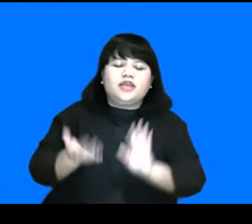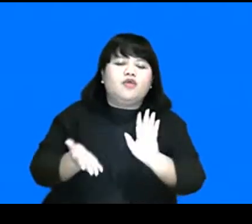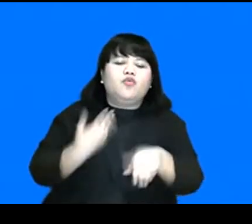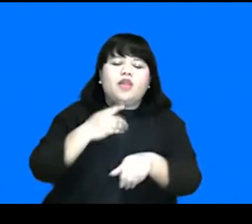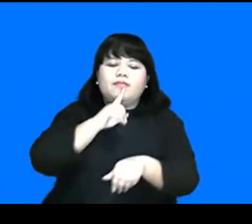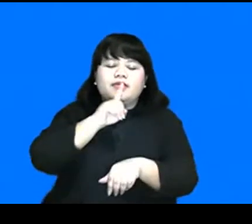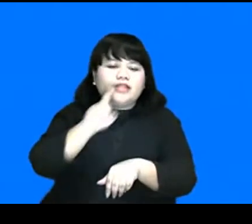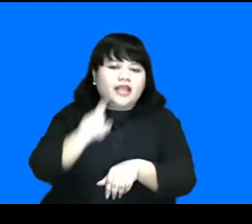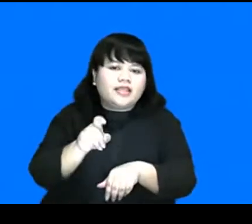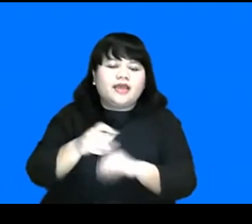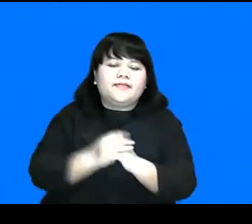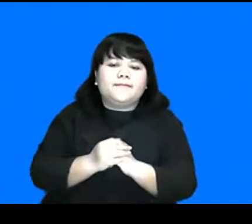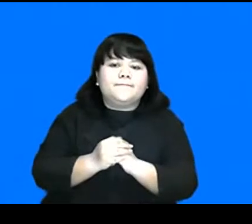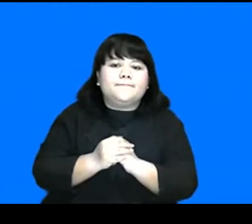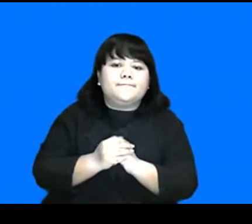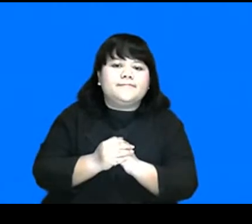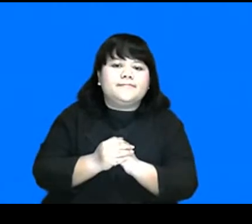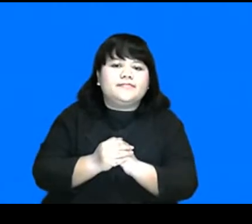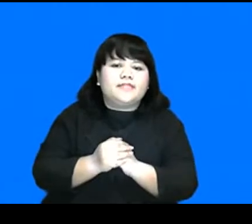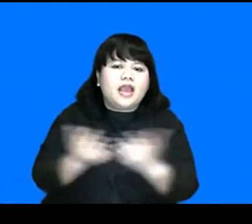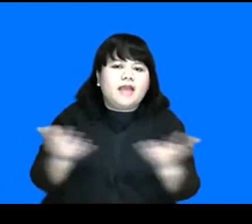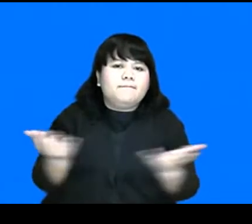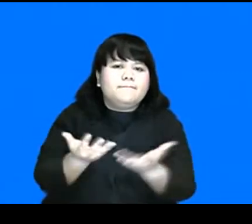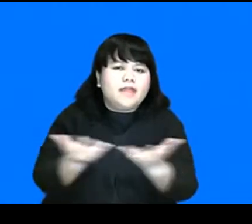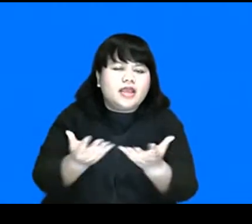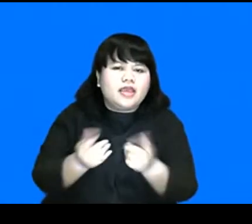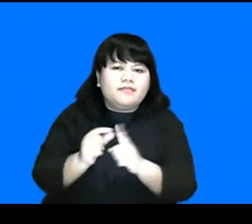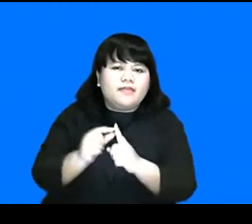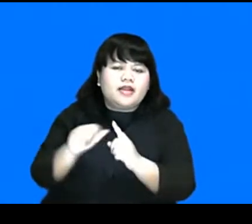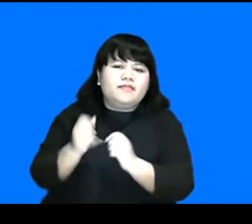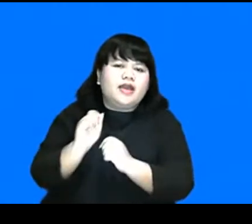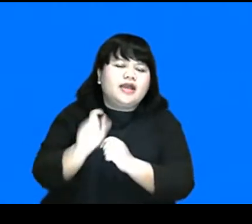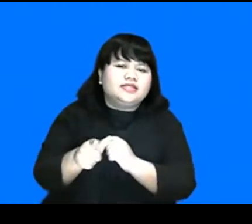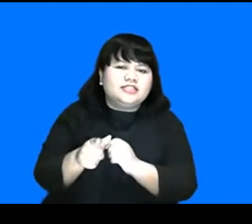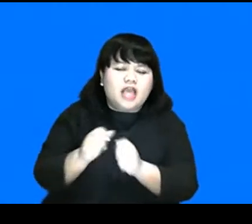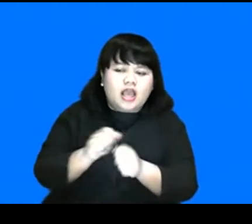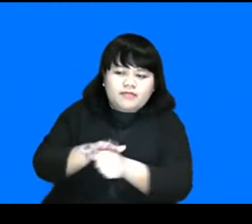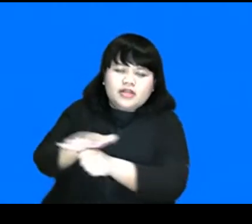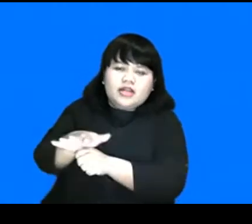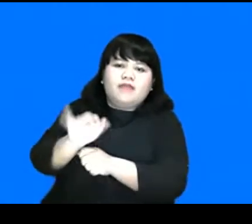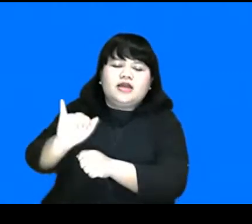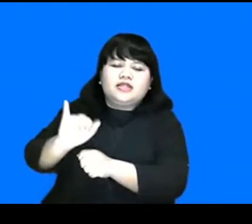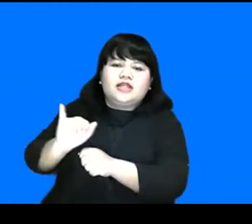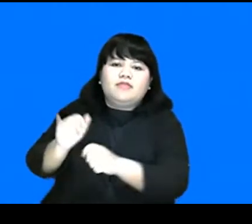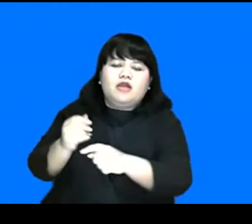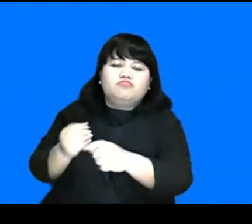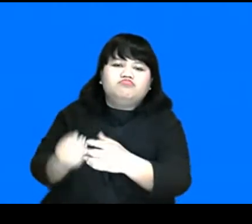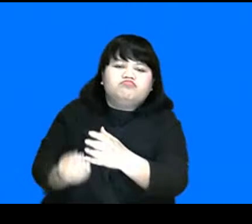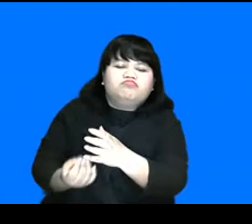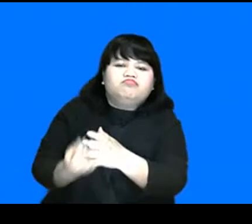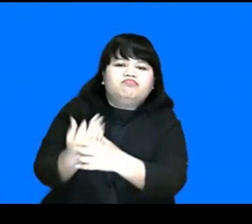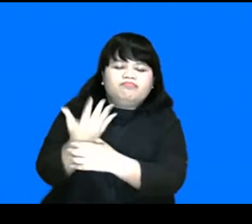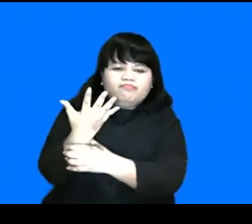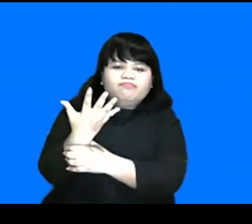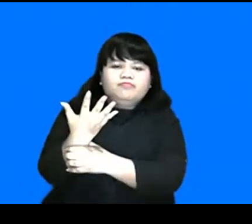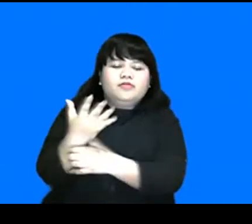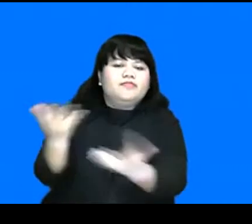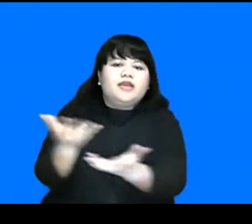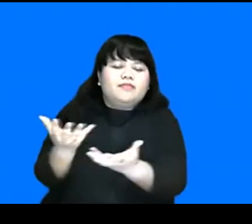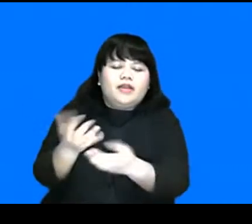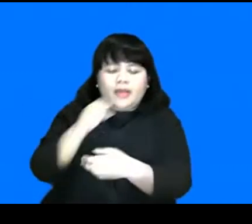tax? And how does tax would encourage growth, or whether it have the adverse effect on growth itself? Okay. So